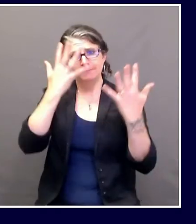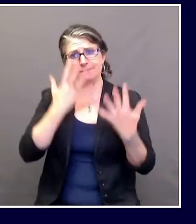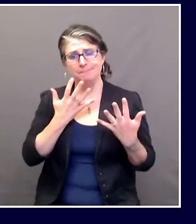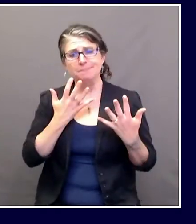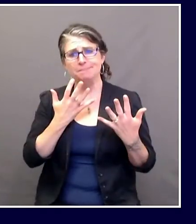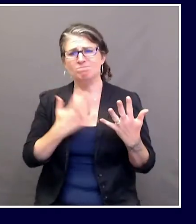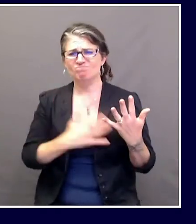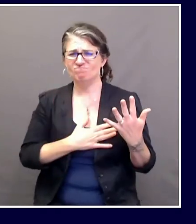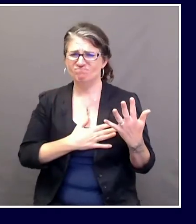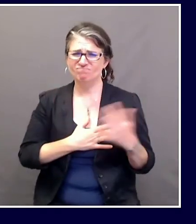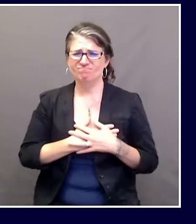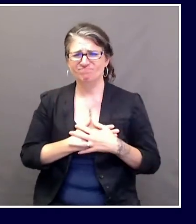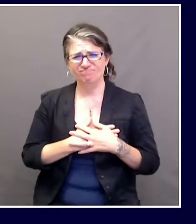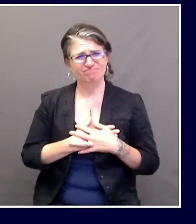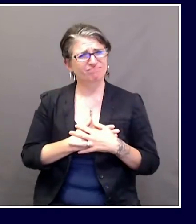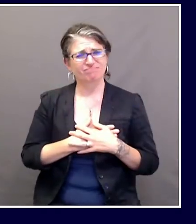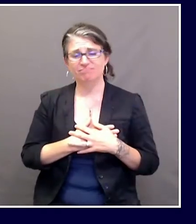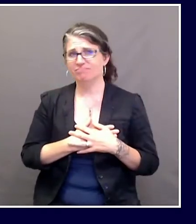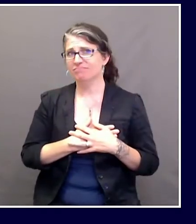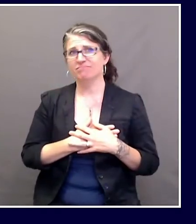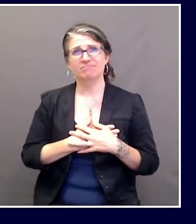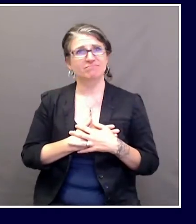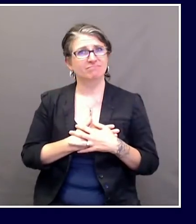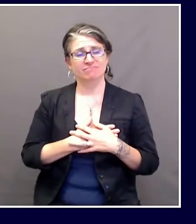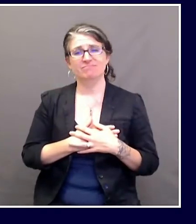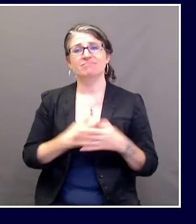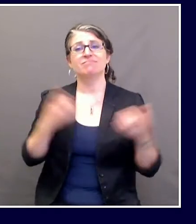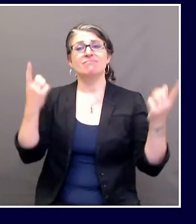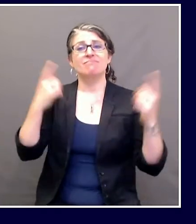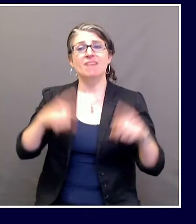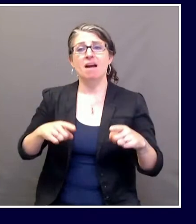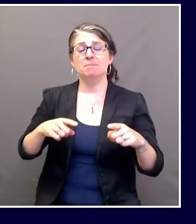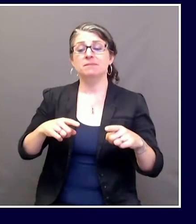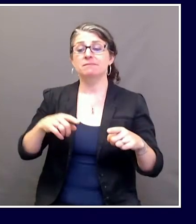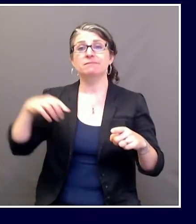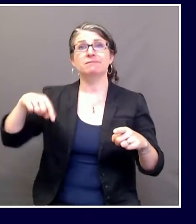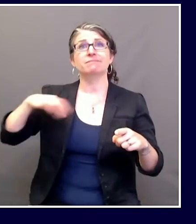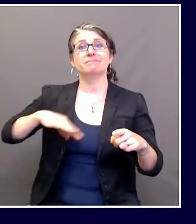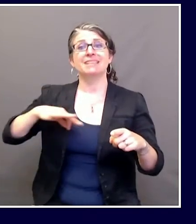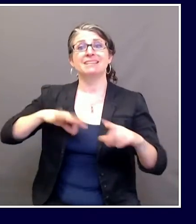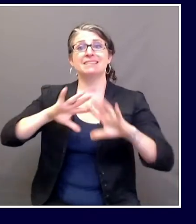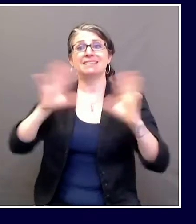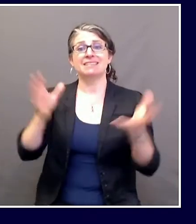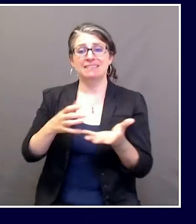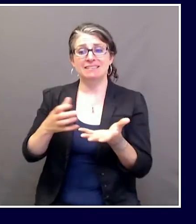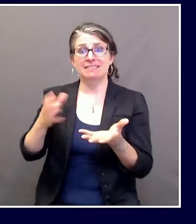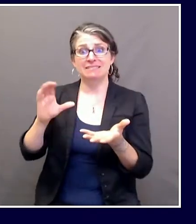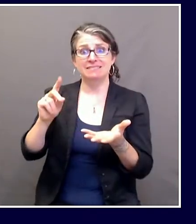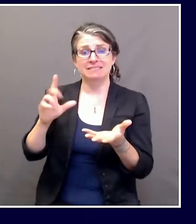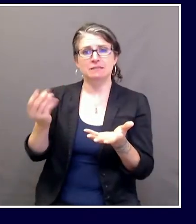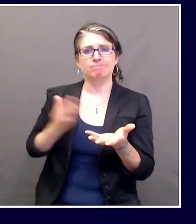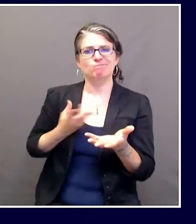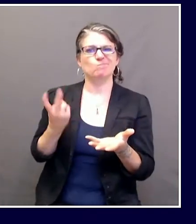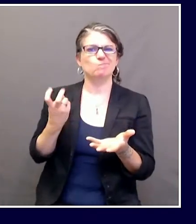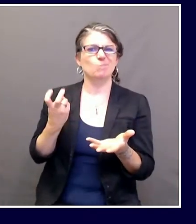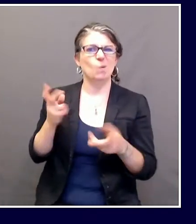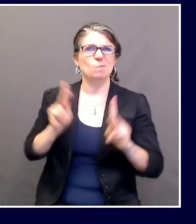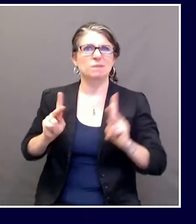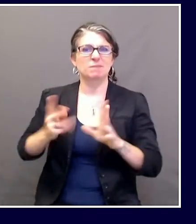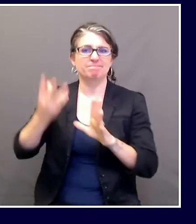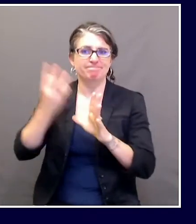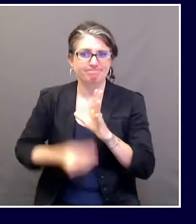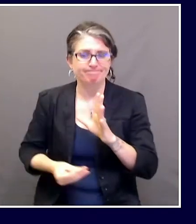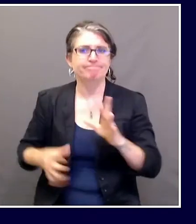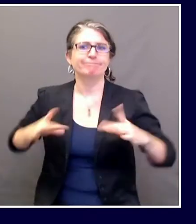Maine CDC is reporting 2 additional COVID-related deaths today, including a resident of